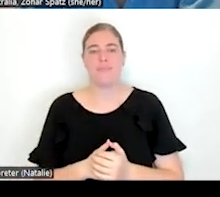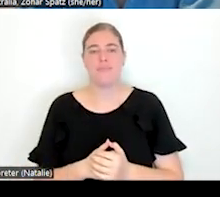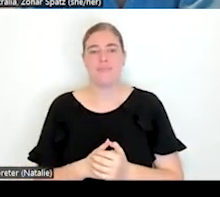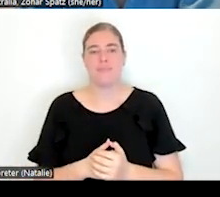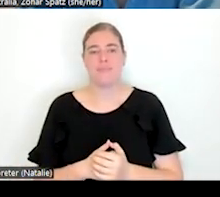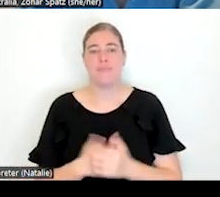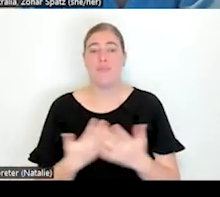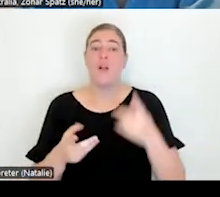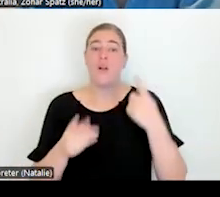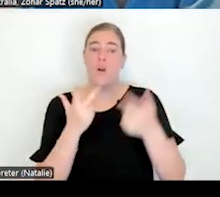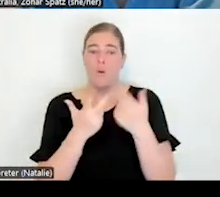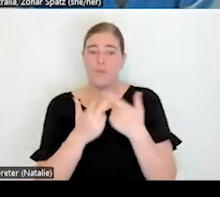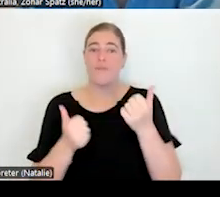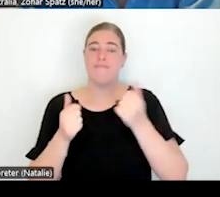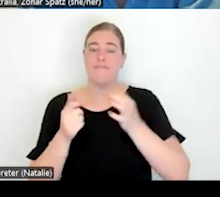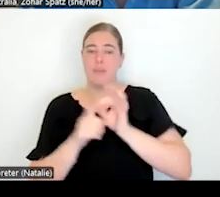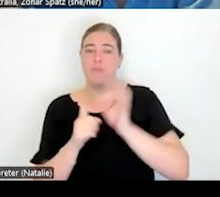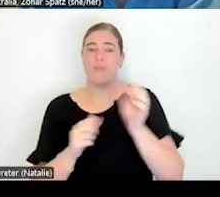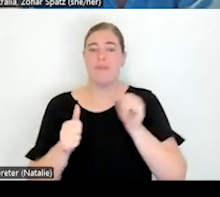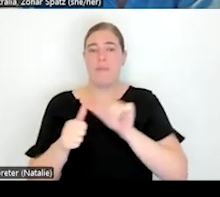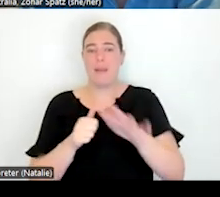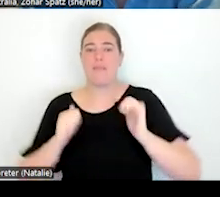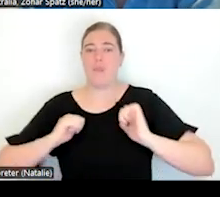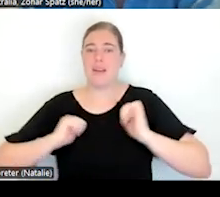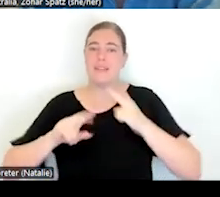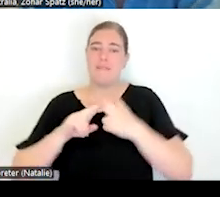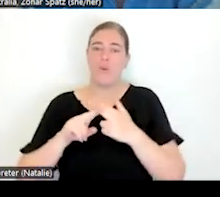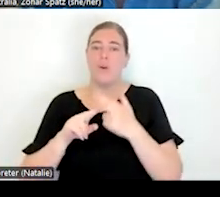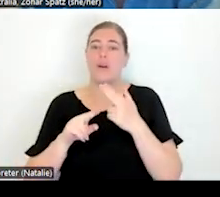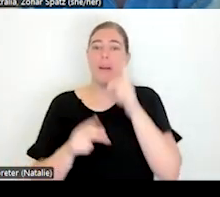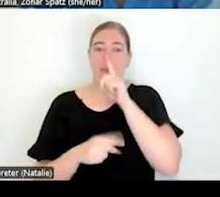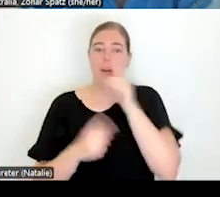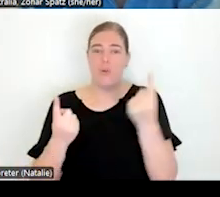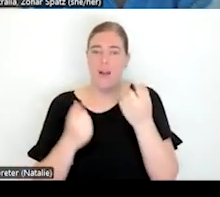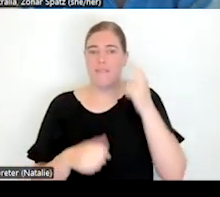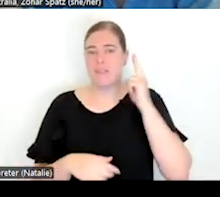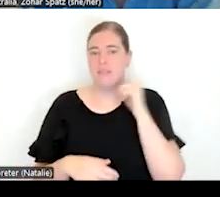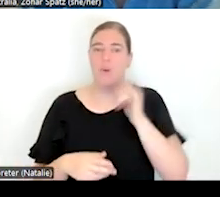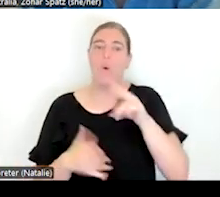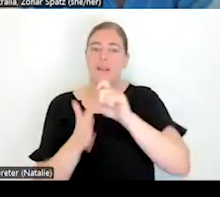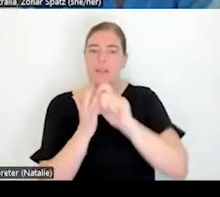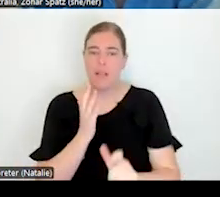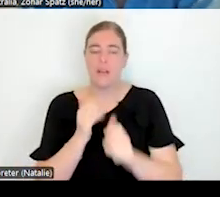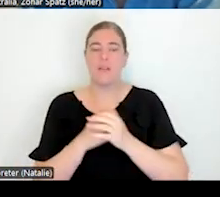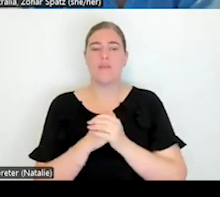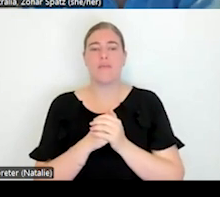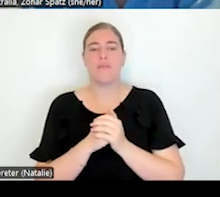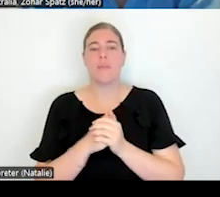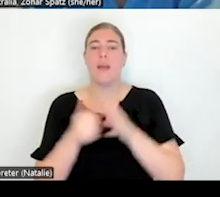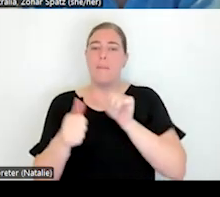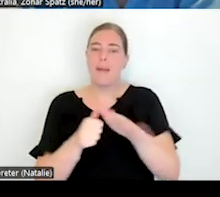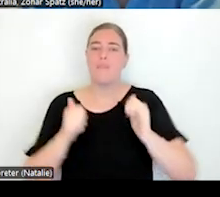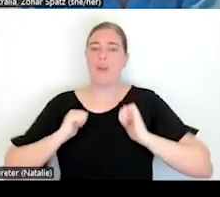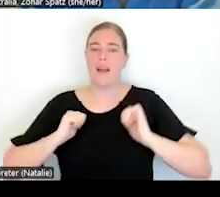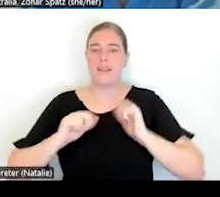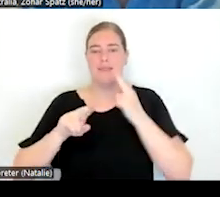with people who are deaf or have a disability. Promote best practice approaches to tackling